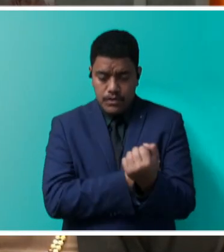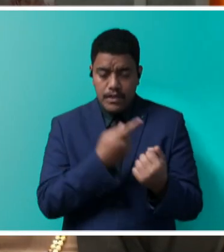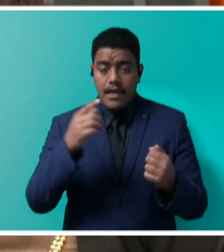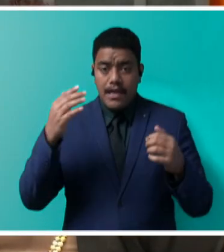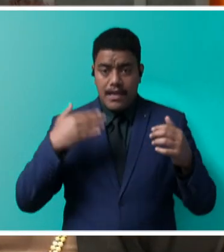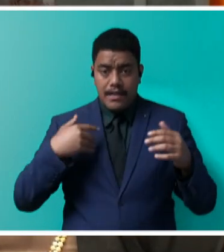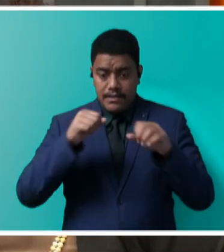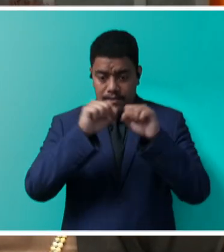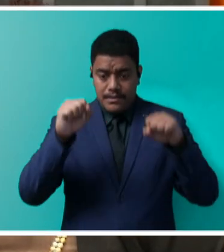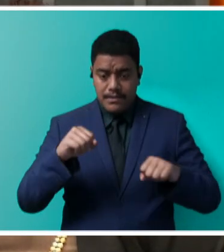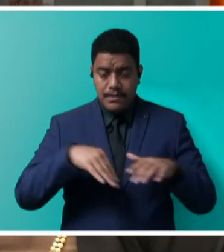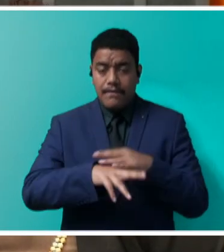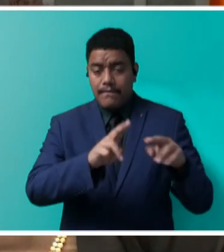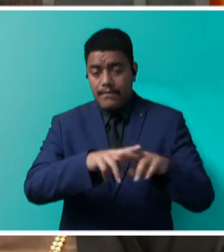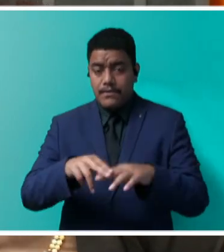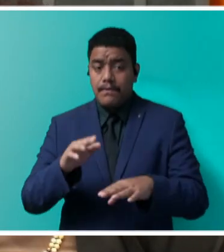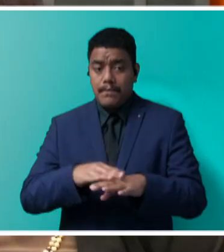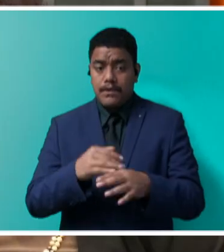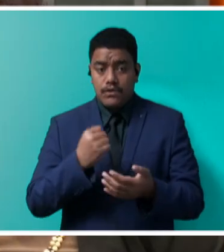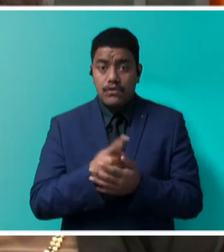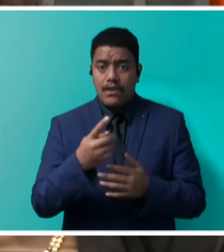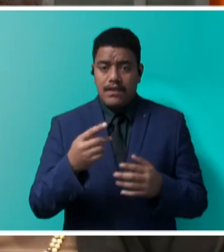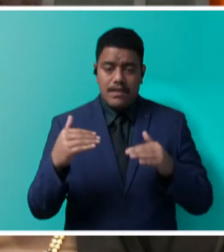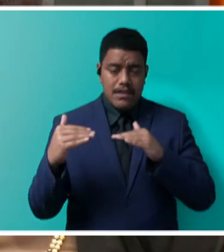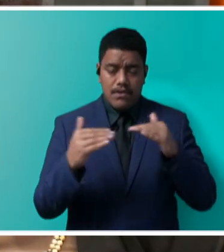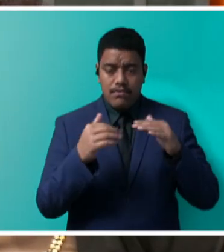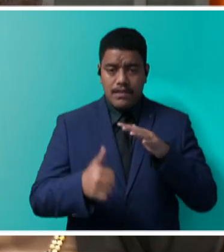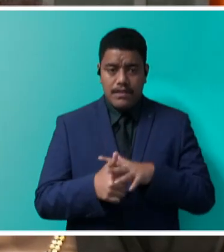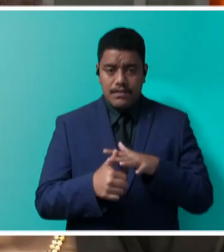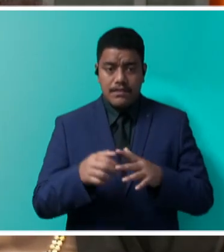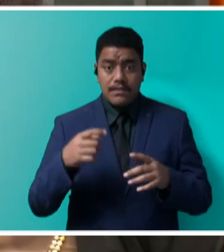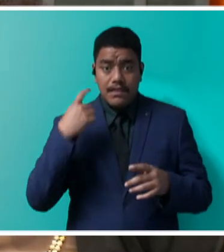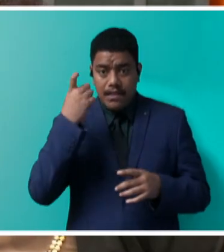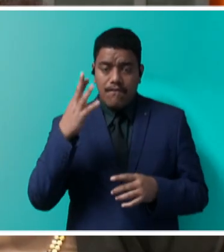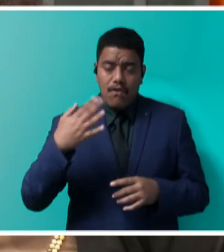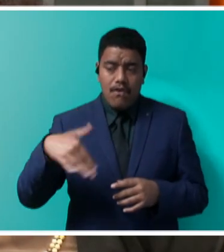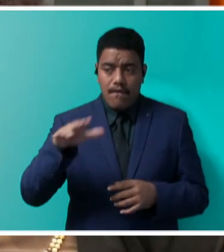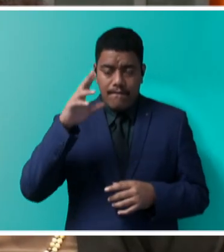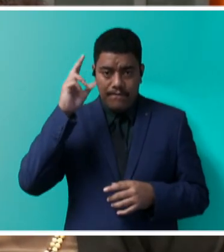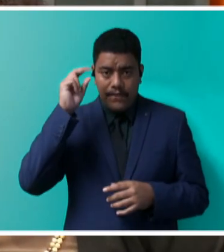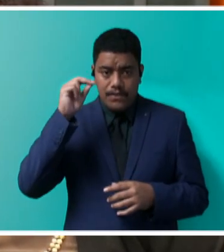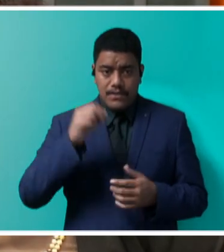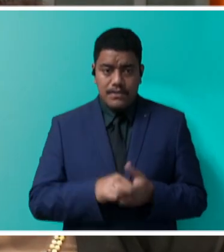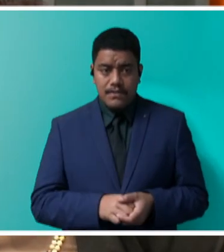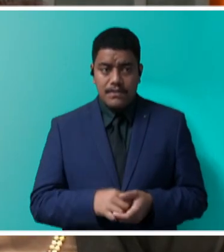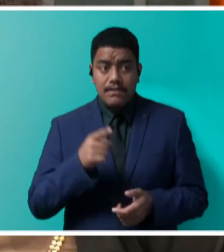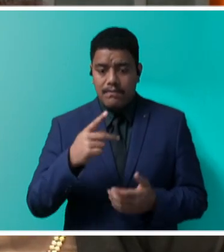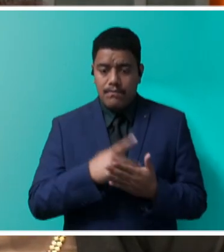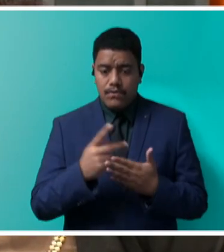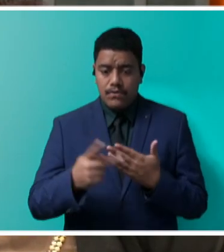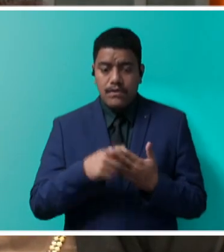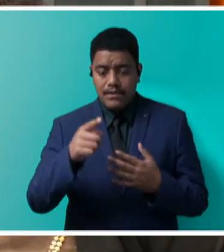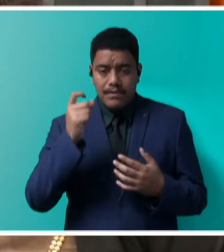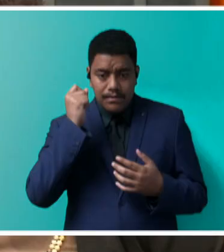systems across Fiji by ensuring equitable access to care for all citizens. The project strategically